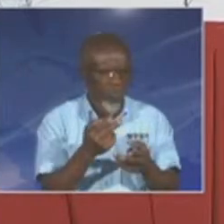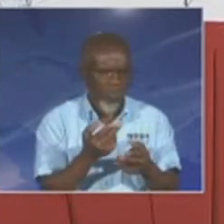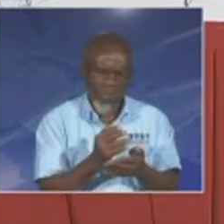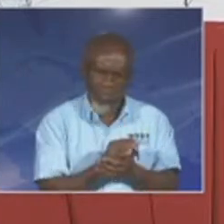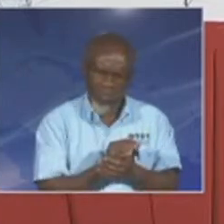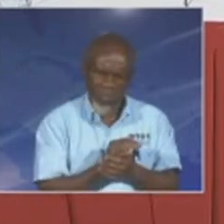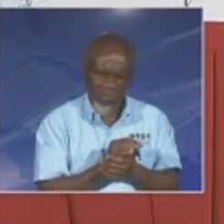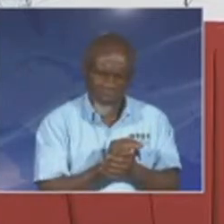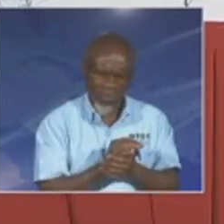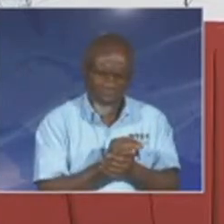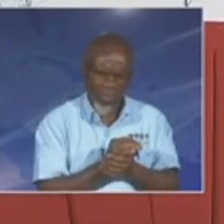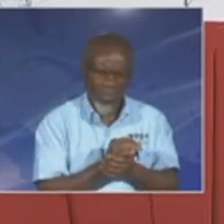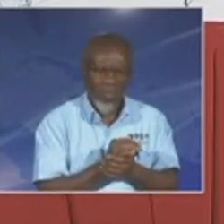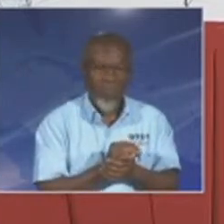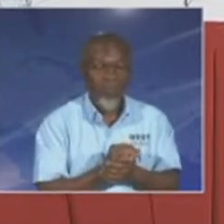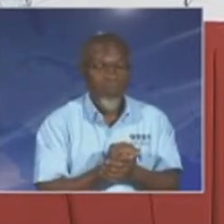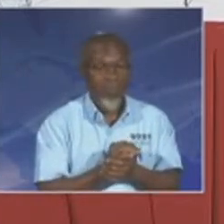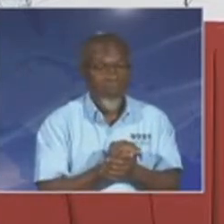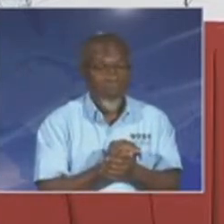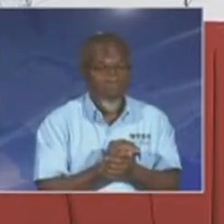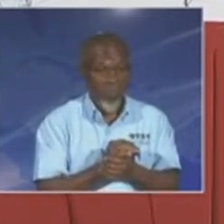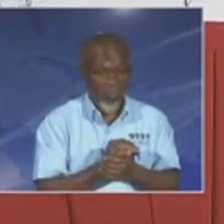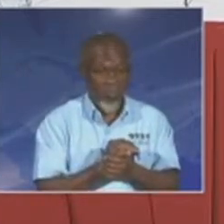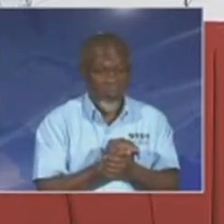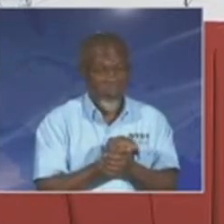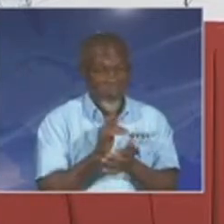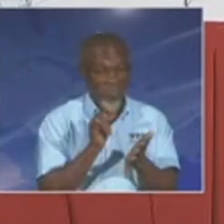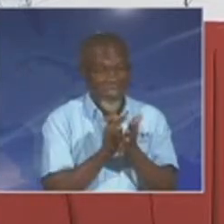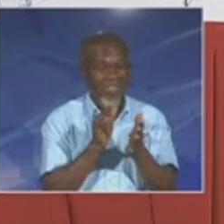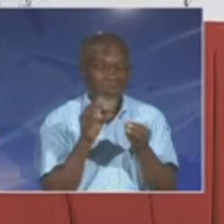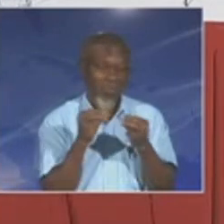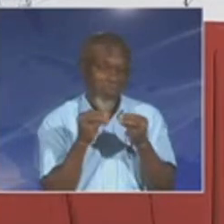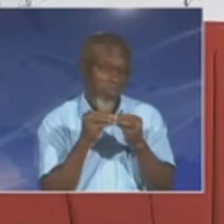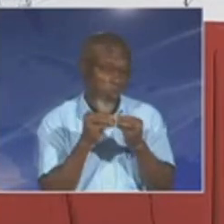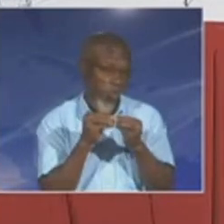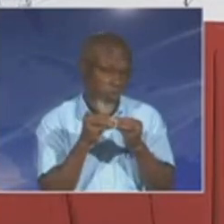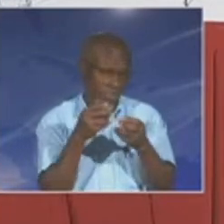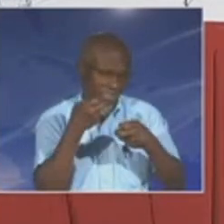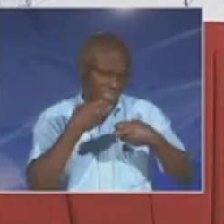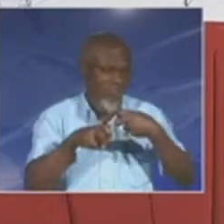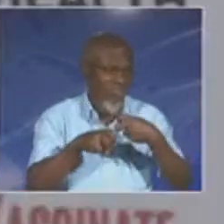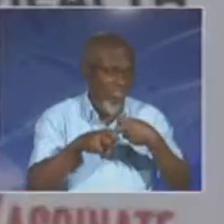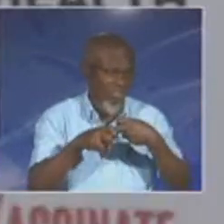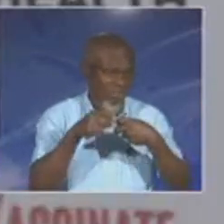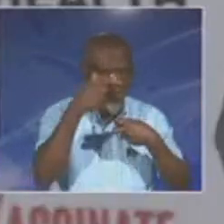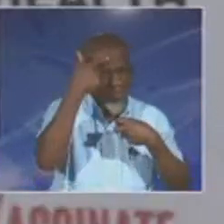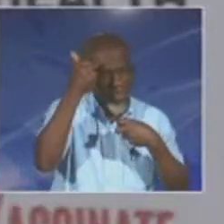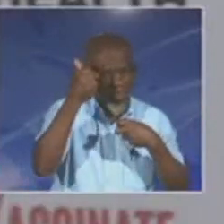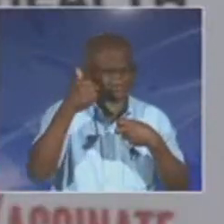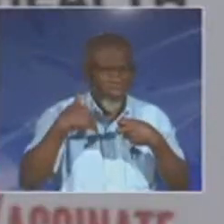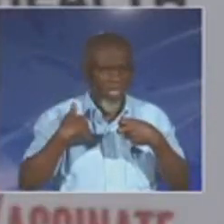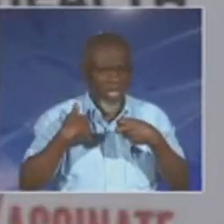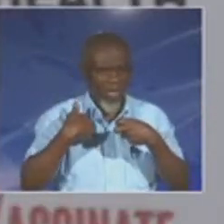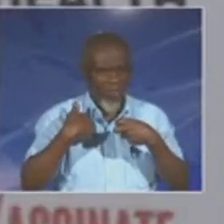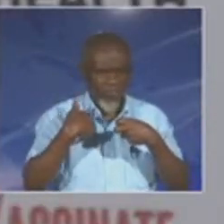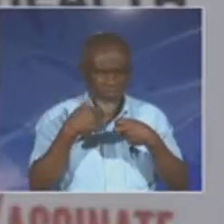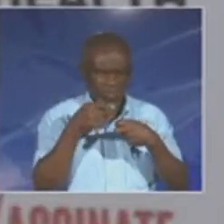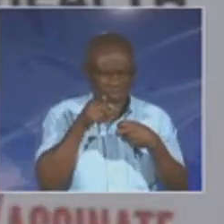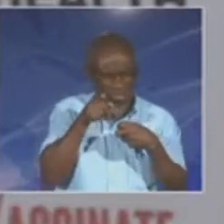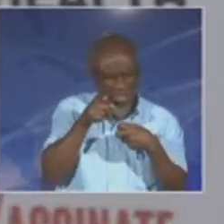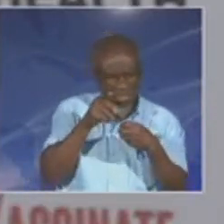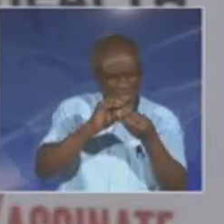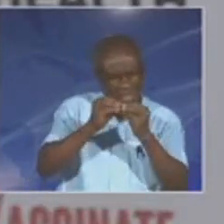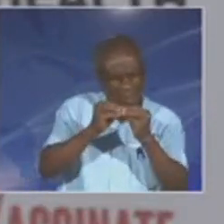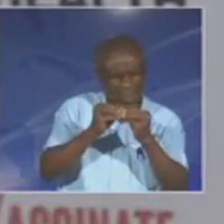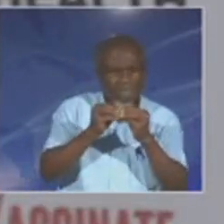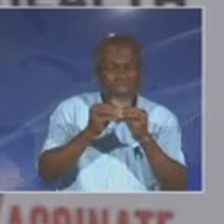you. Okay, so that's a little more difficult for the simple reason of what we get is sort of that raw numerical data